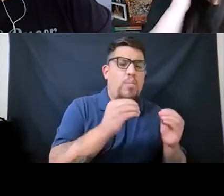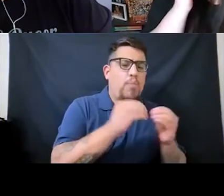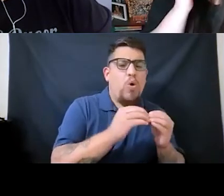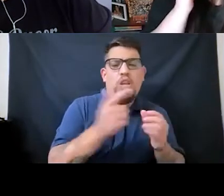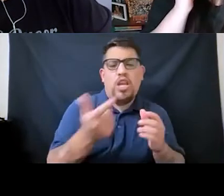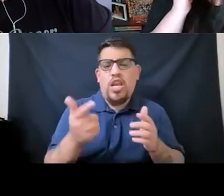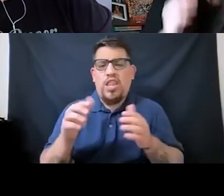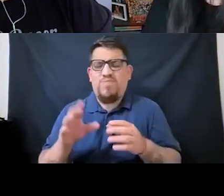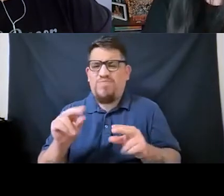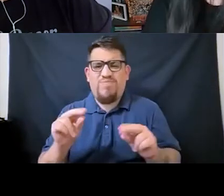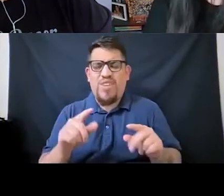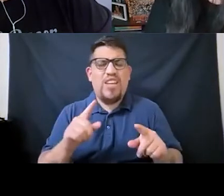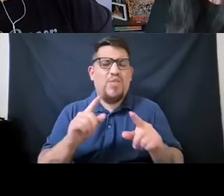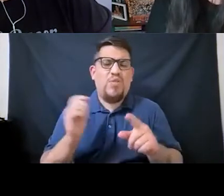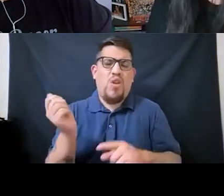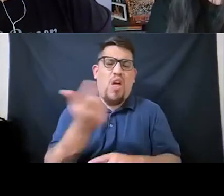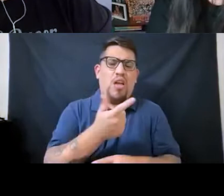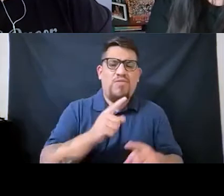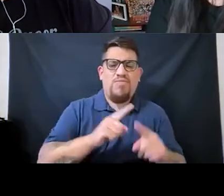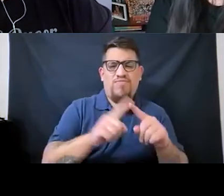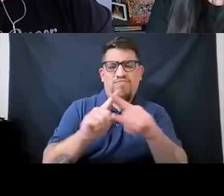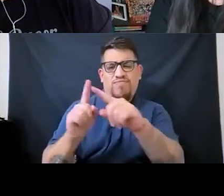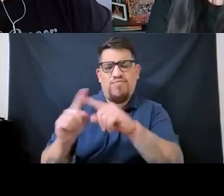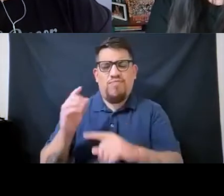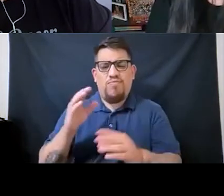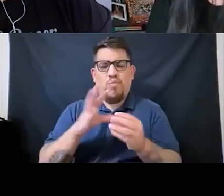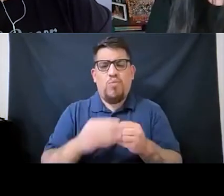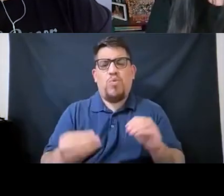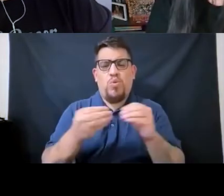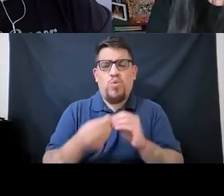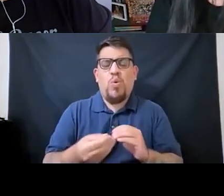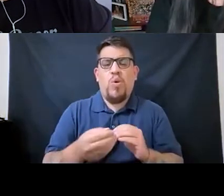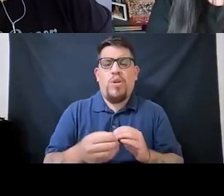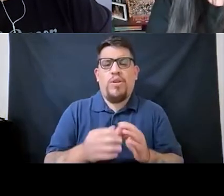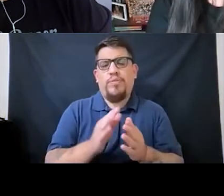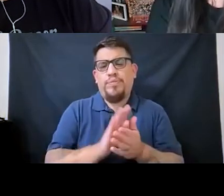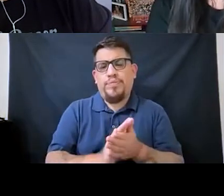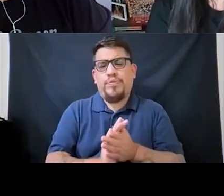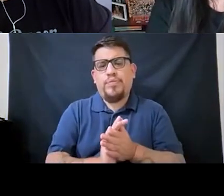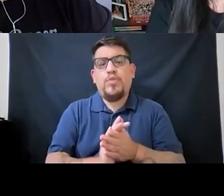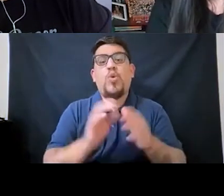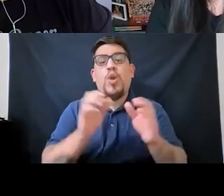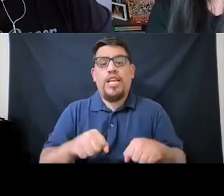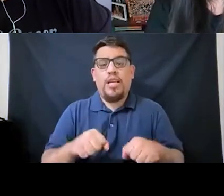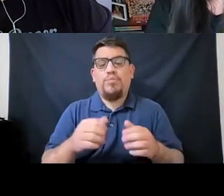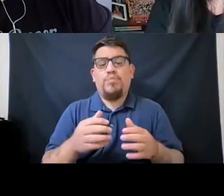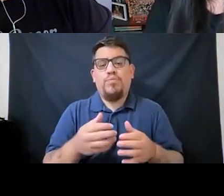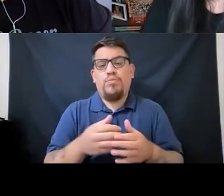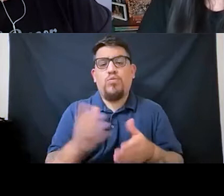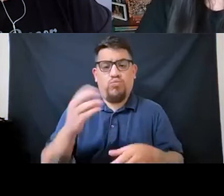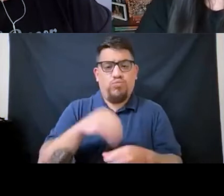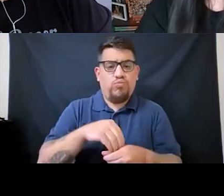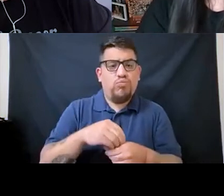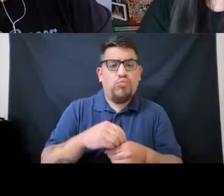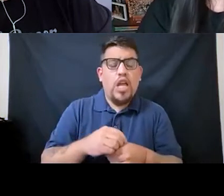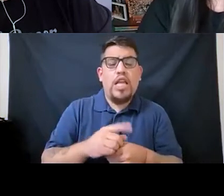everyone has a different story to tell. And just the breadth, the depth of the stories that we were able to shelter was wonderful. And the